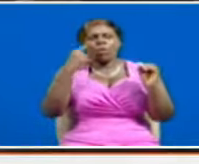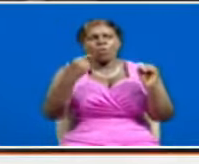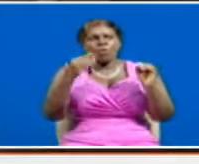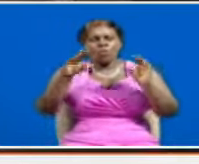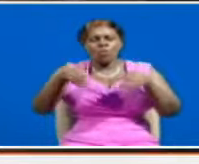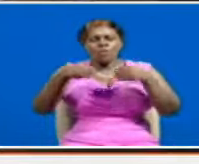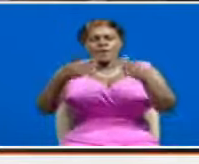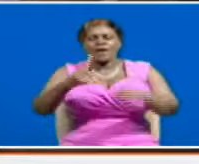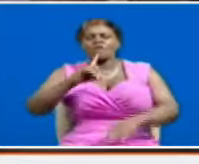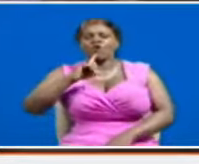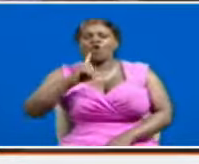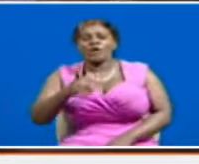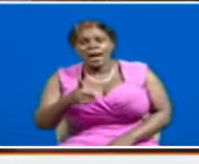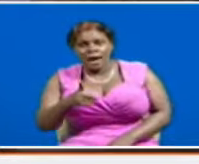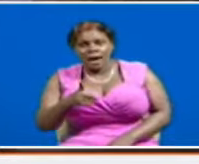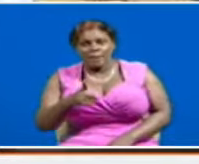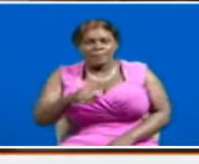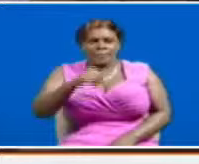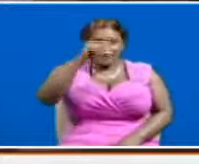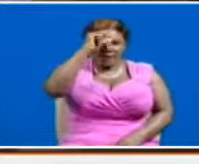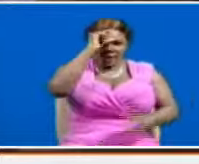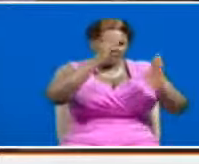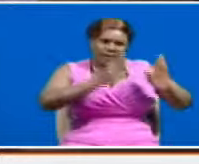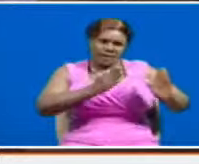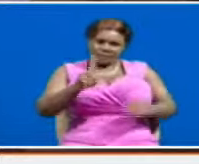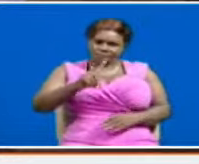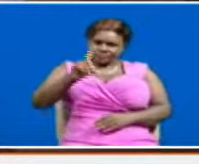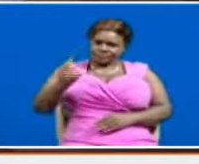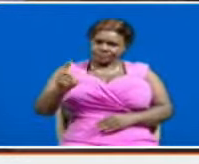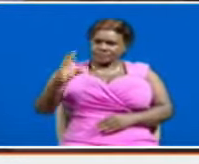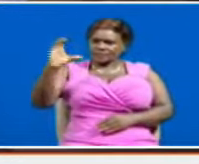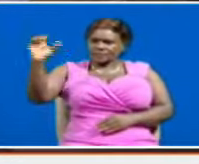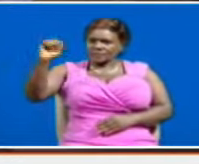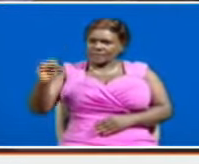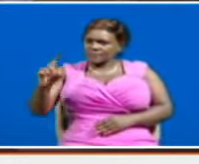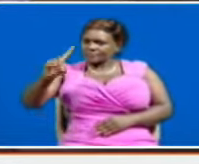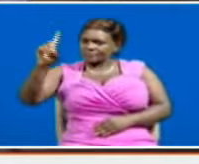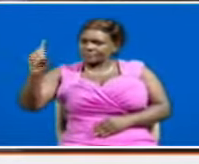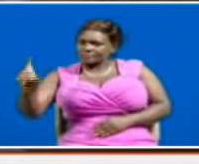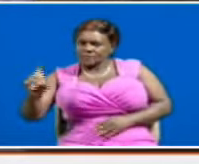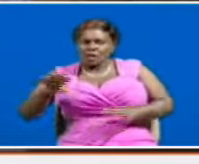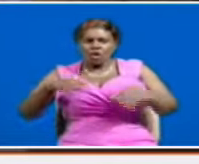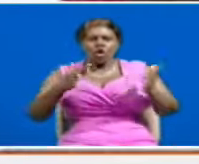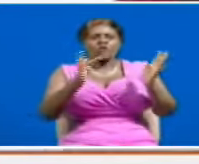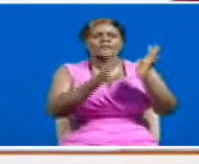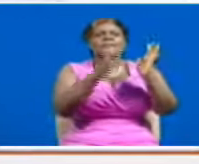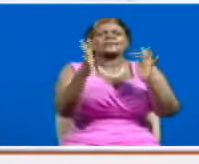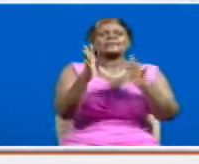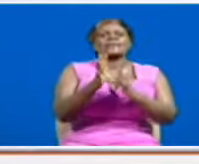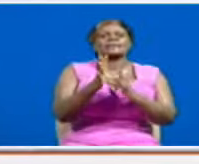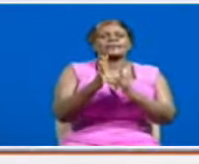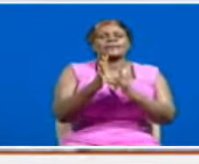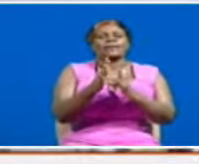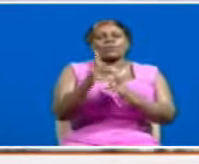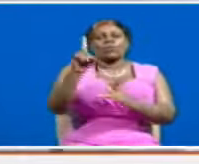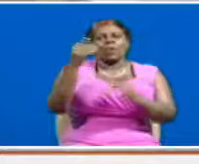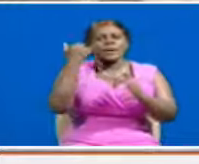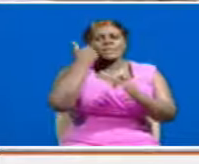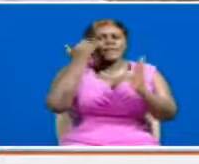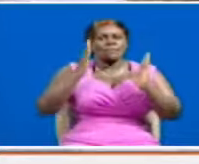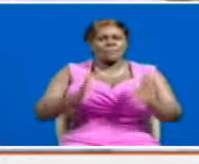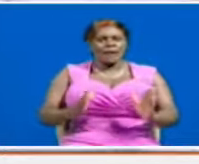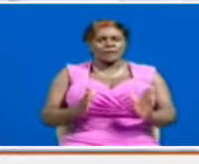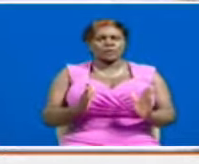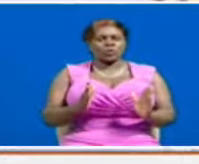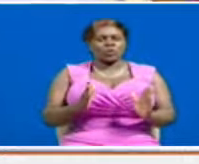giving these orders. Is it the governor? Is it the CS? Is it Jesus? One of the patients who came face